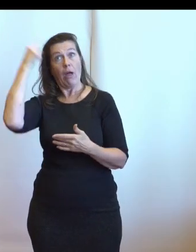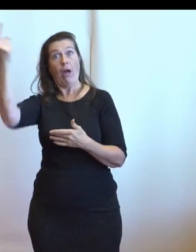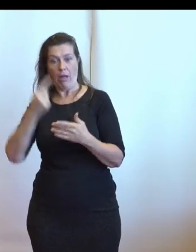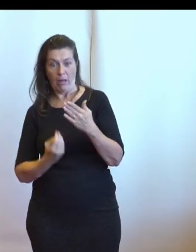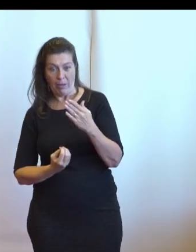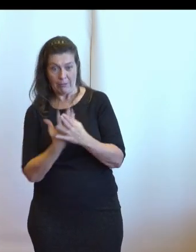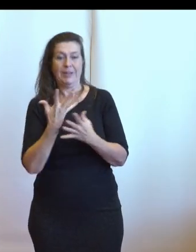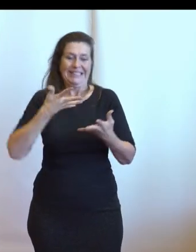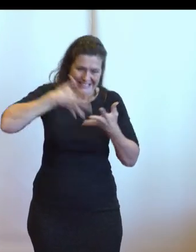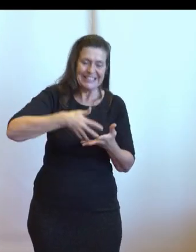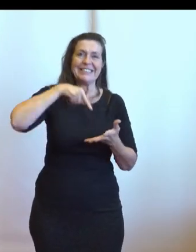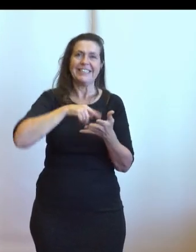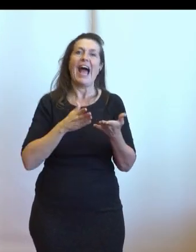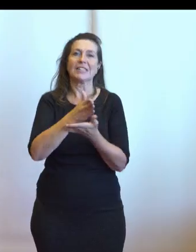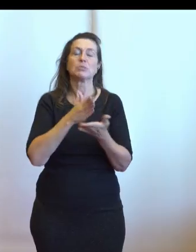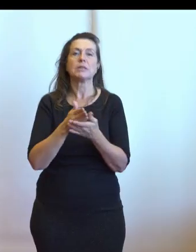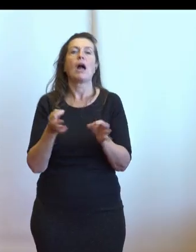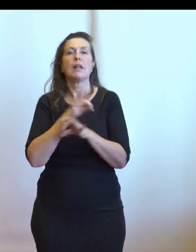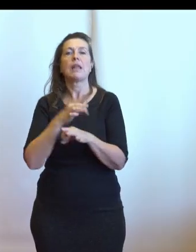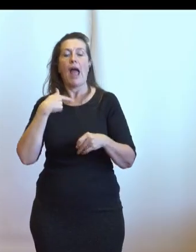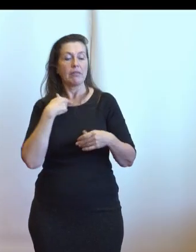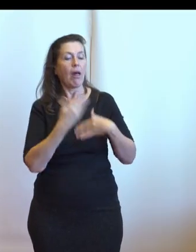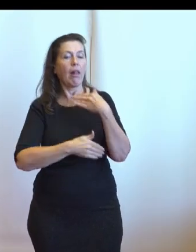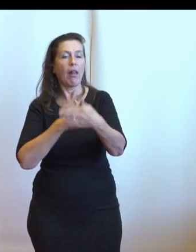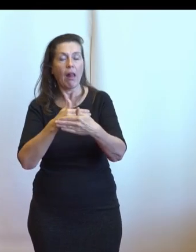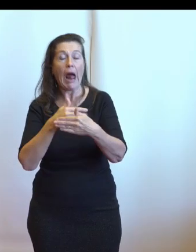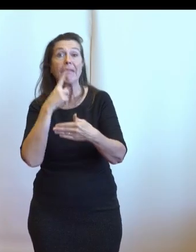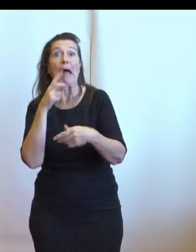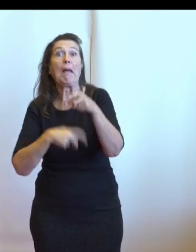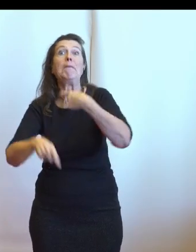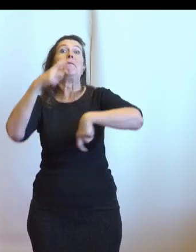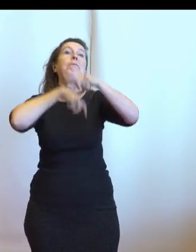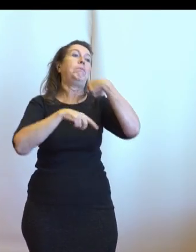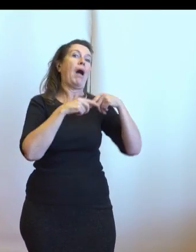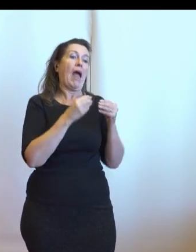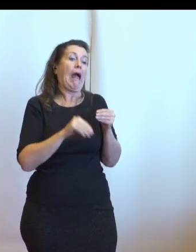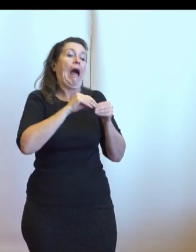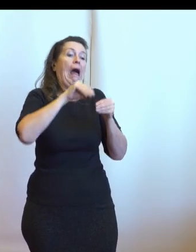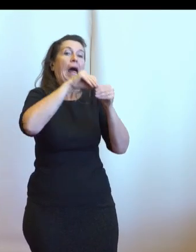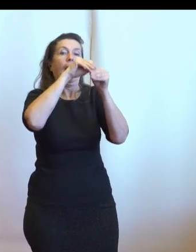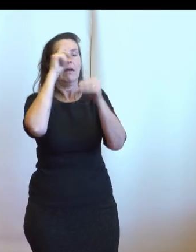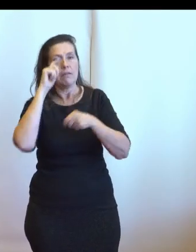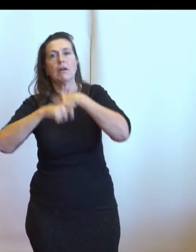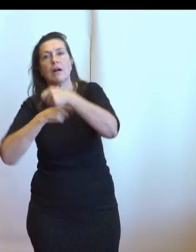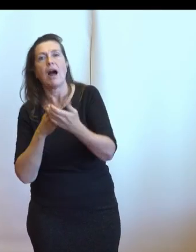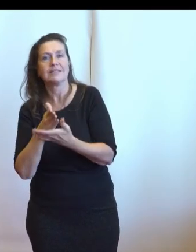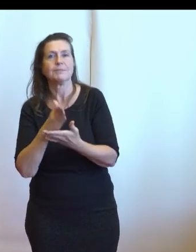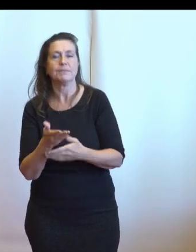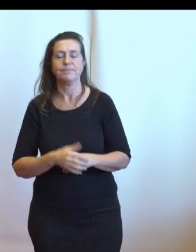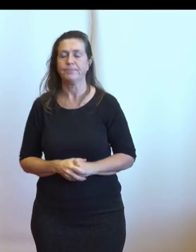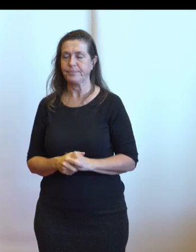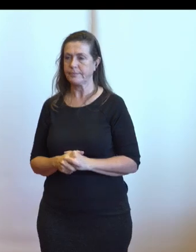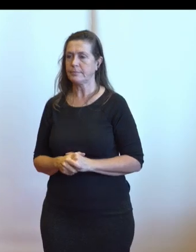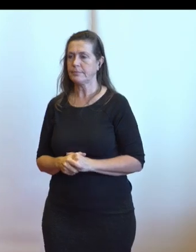One last thing on procurement is actually often the problem is not the procurement professionals. The issue is the fact that